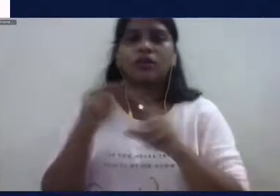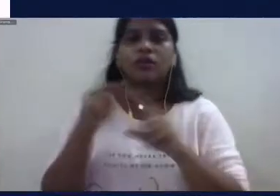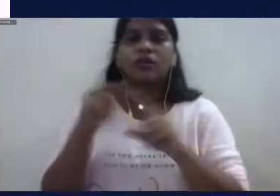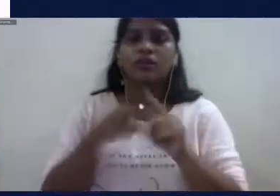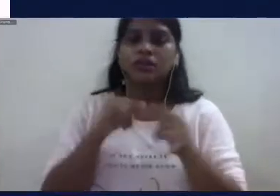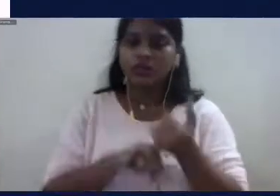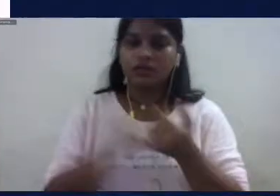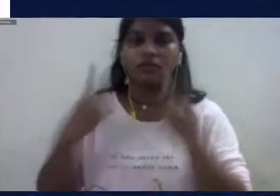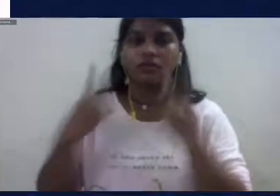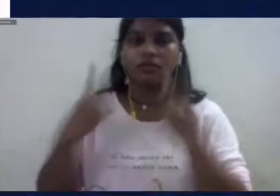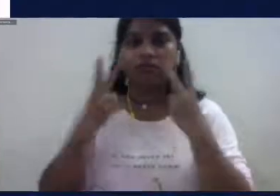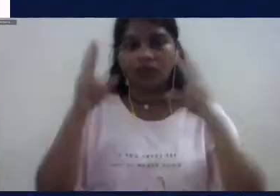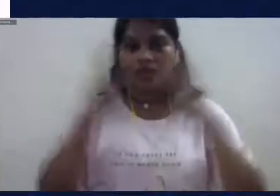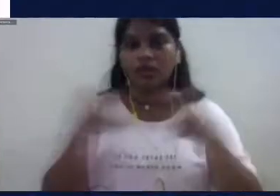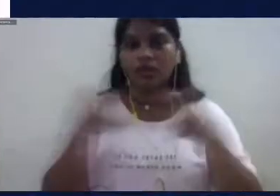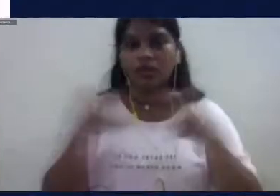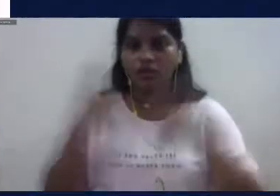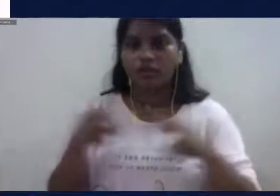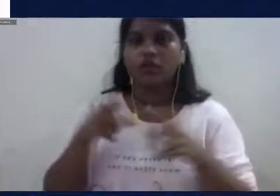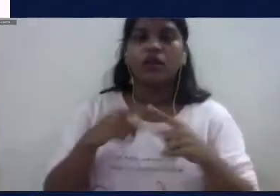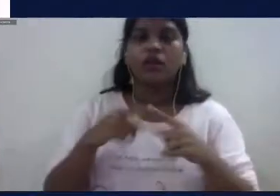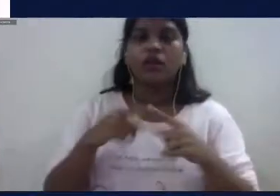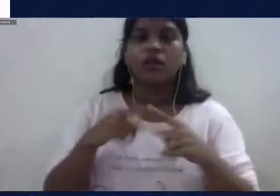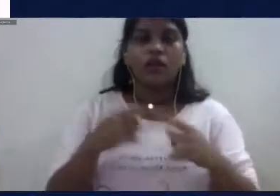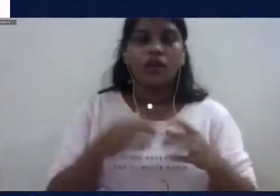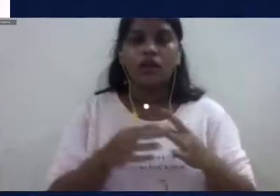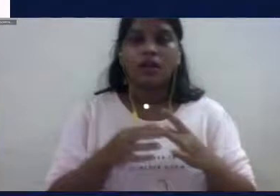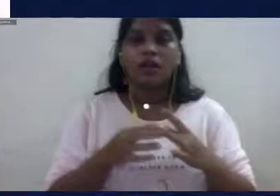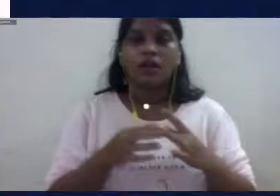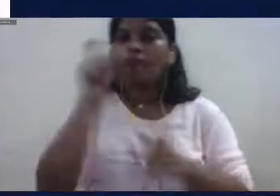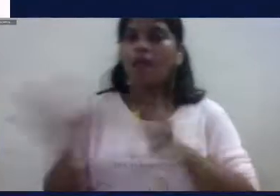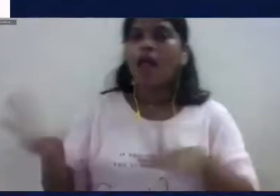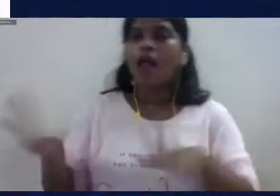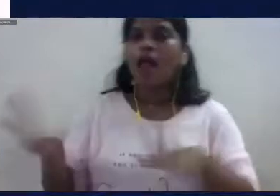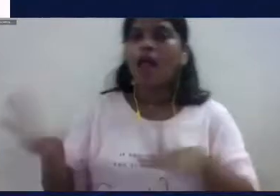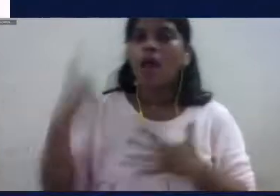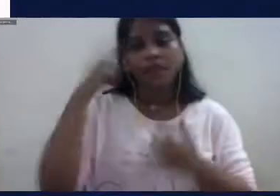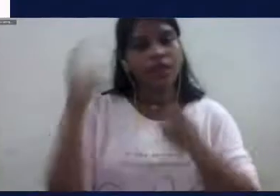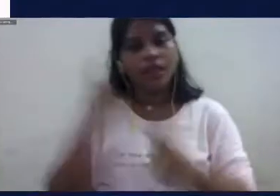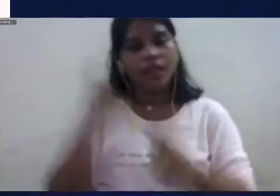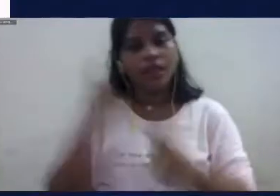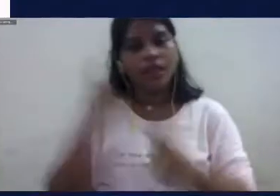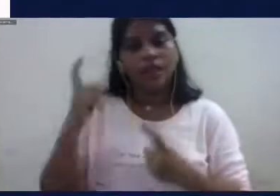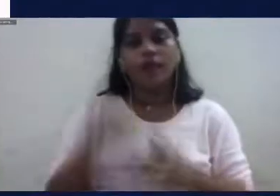So when you look at research, you can look at specifically on people, how they think, how they